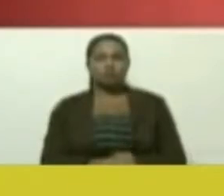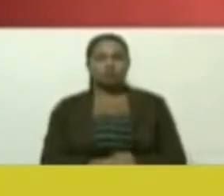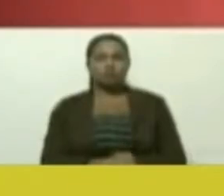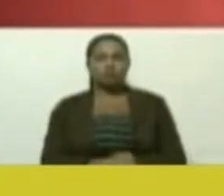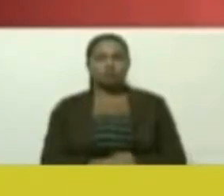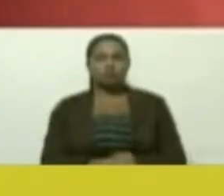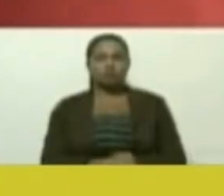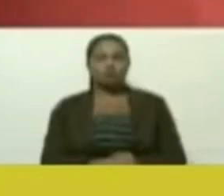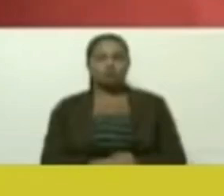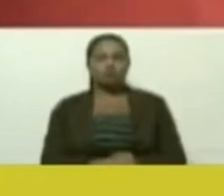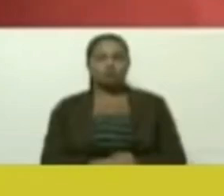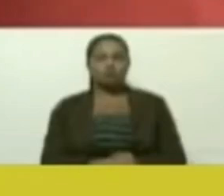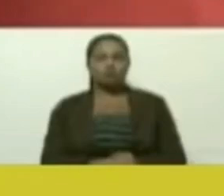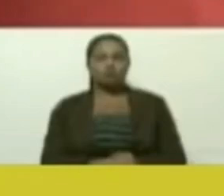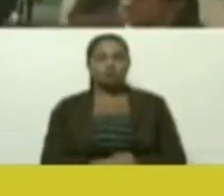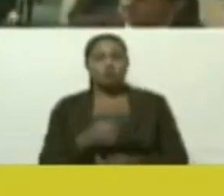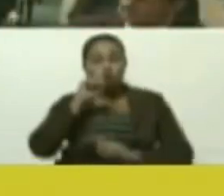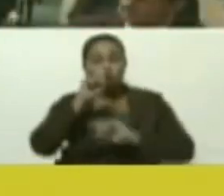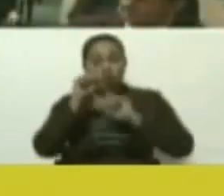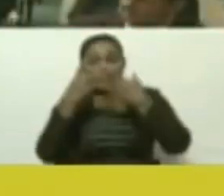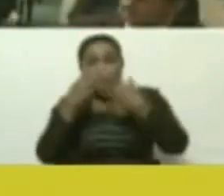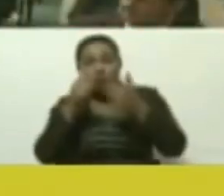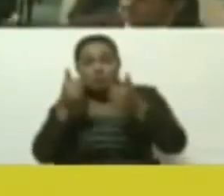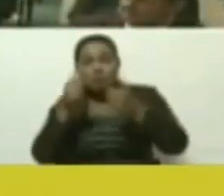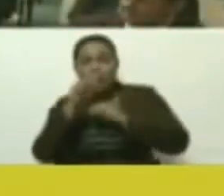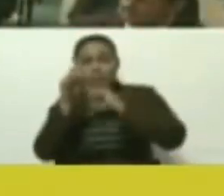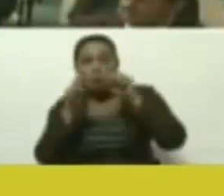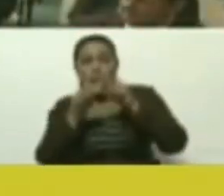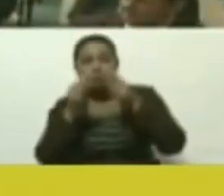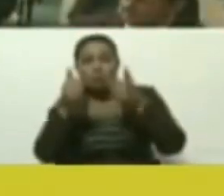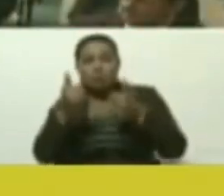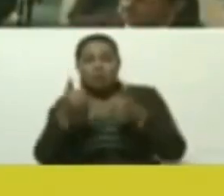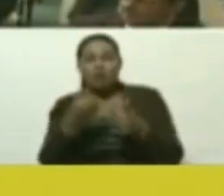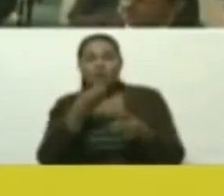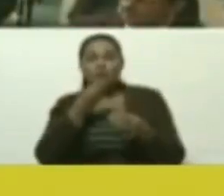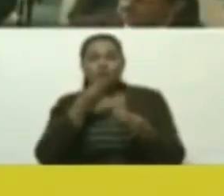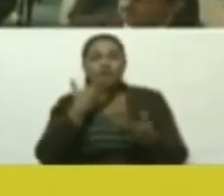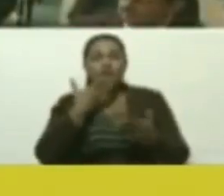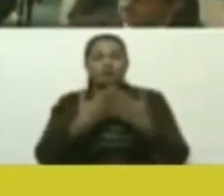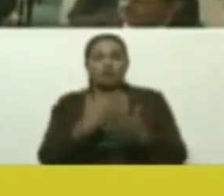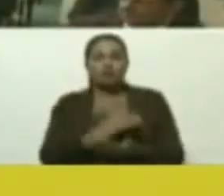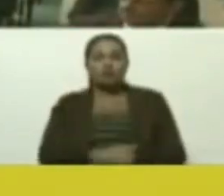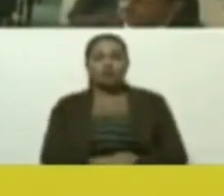I think this, you can understand this, right? Thank you very much.